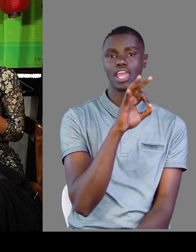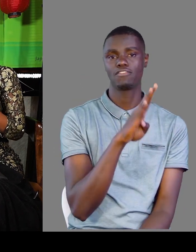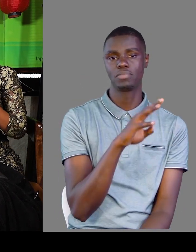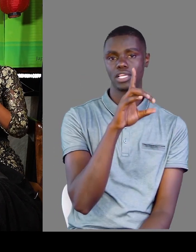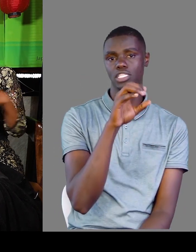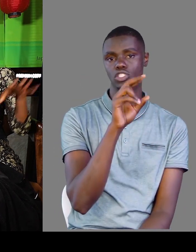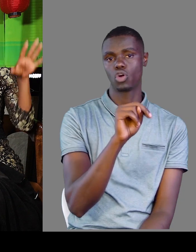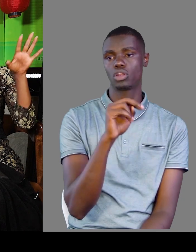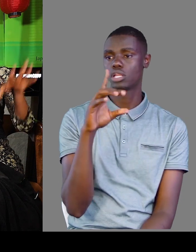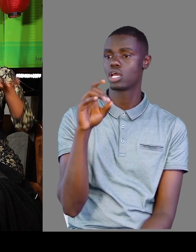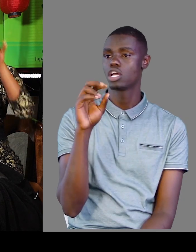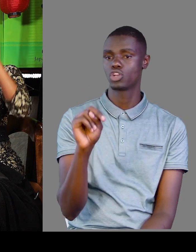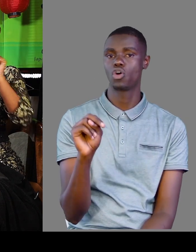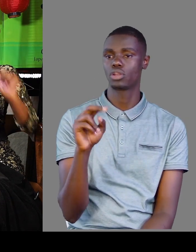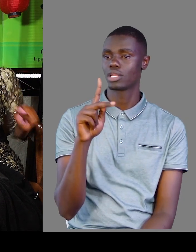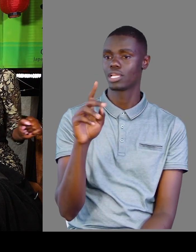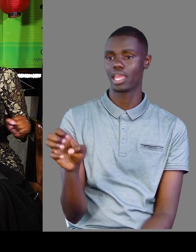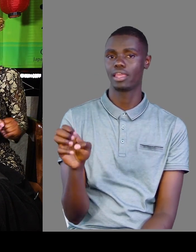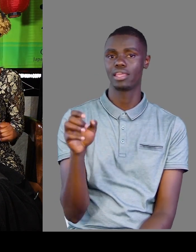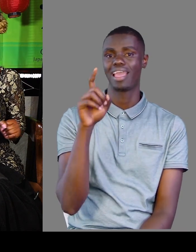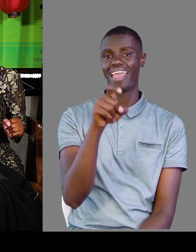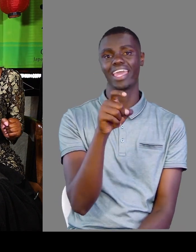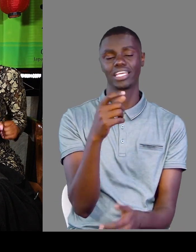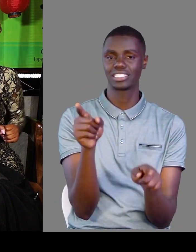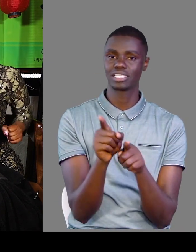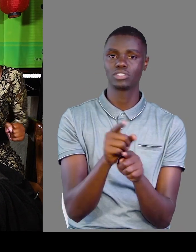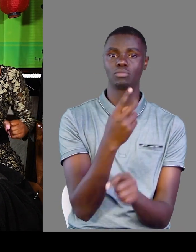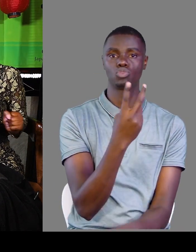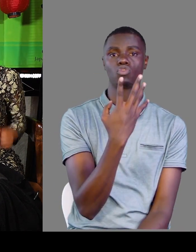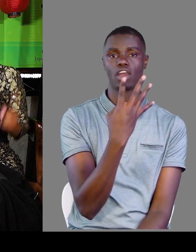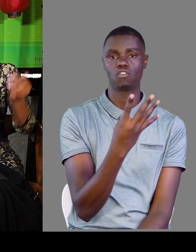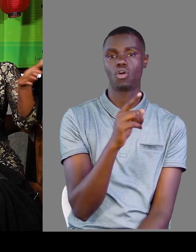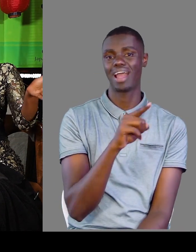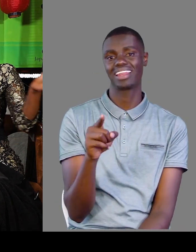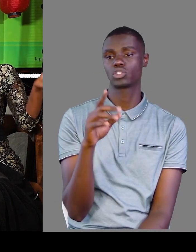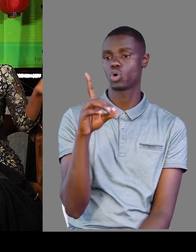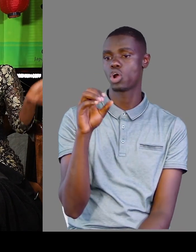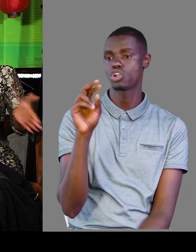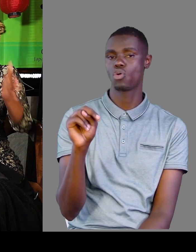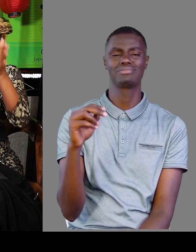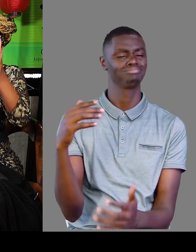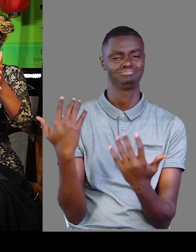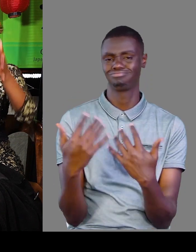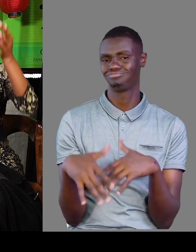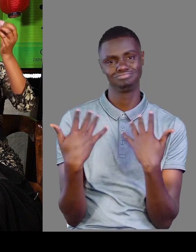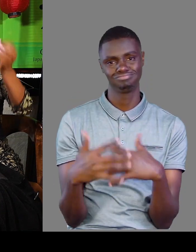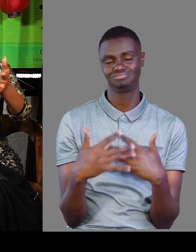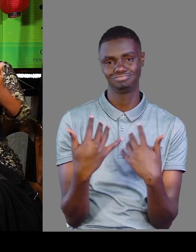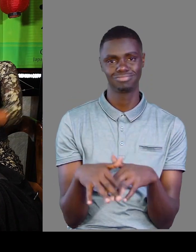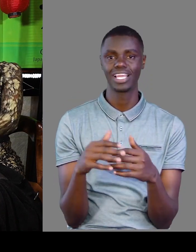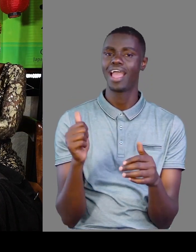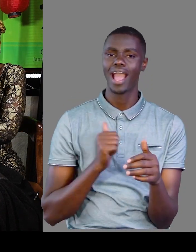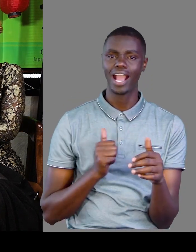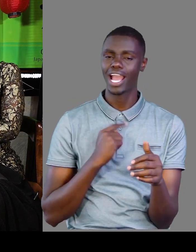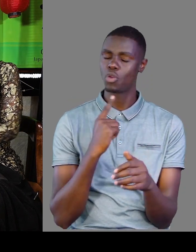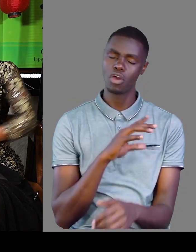bored somewhere or if you're looking for a spot for you to have your next date, this is the place to be. Go try out new things. Modokoi, Githeri,